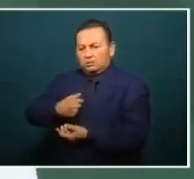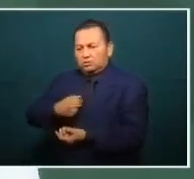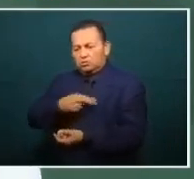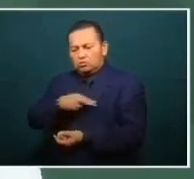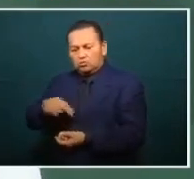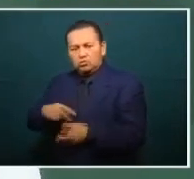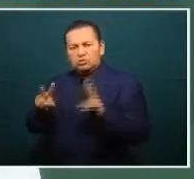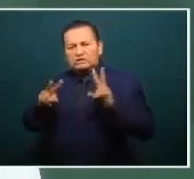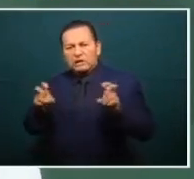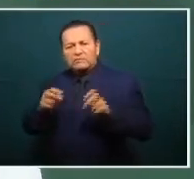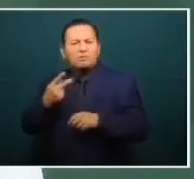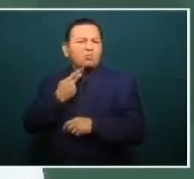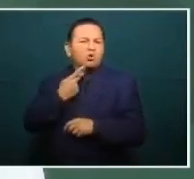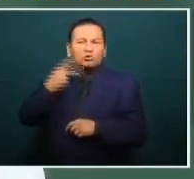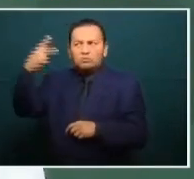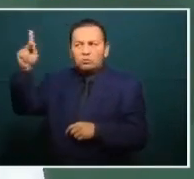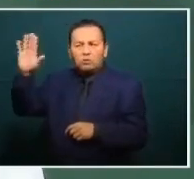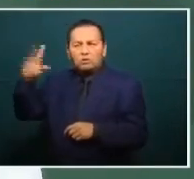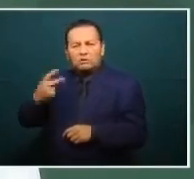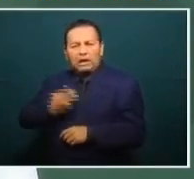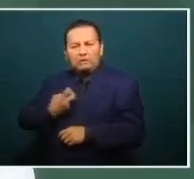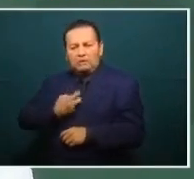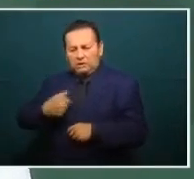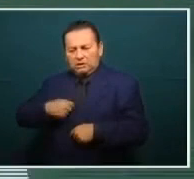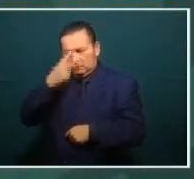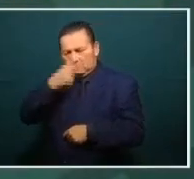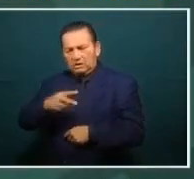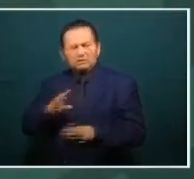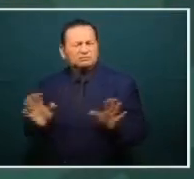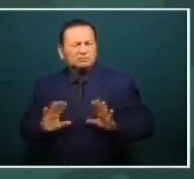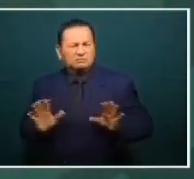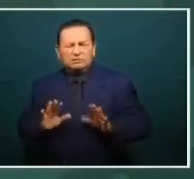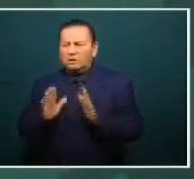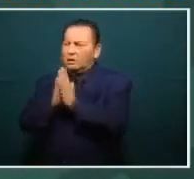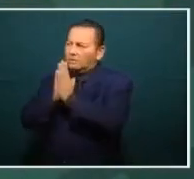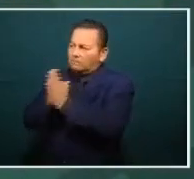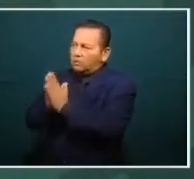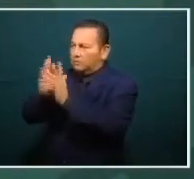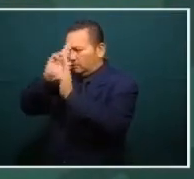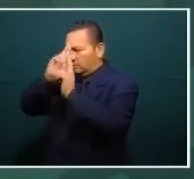stop using us in their pawns, as their pawns in these